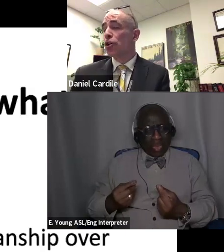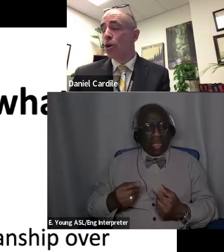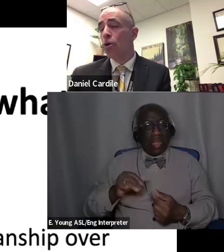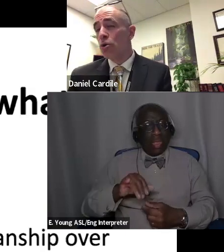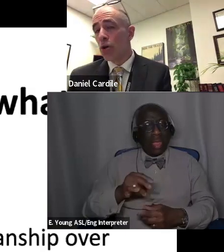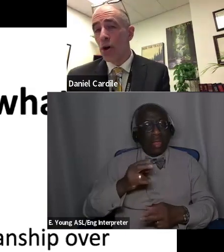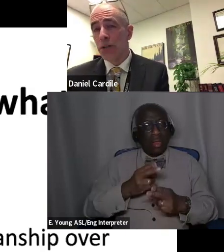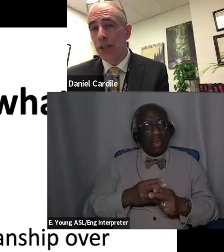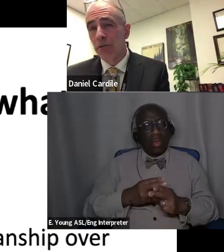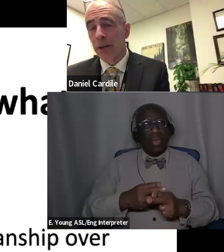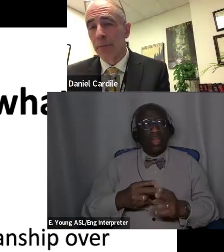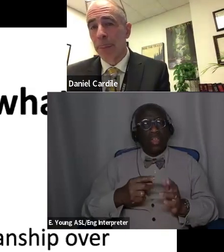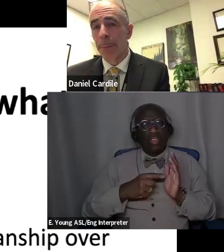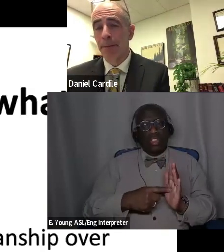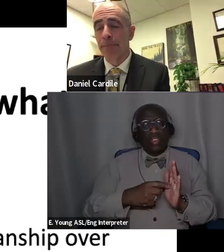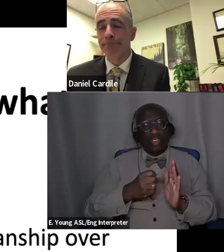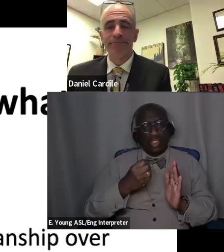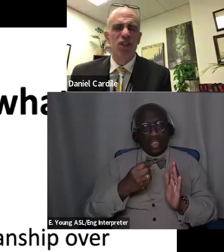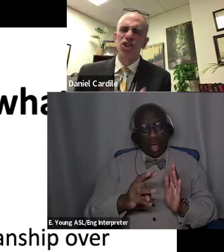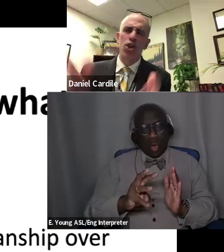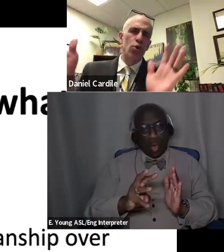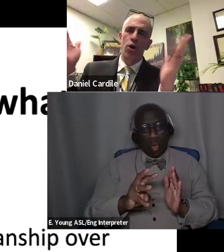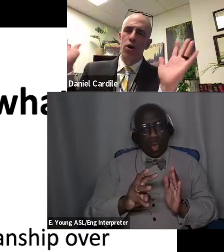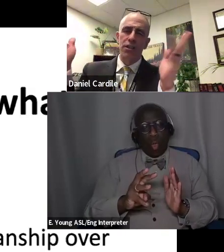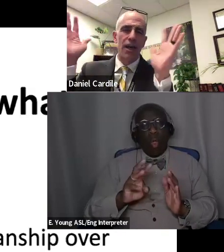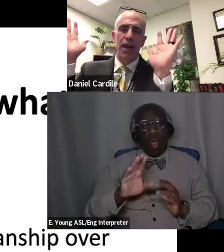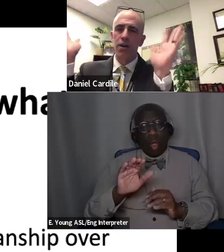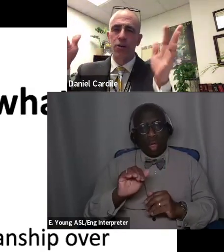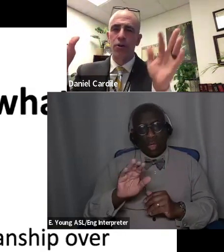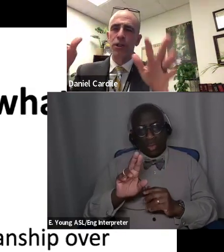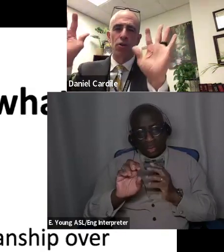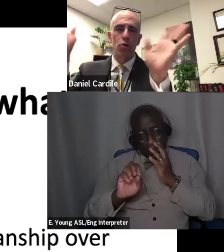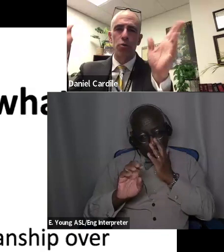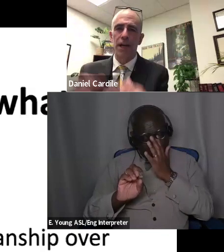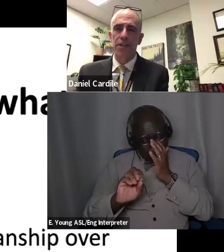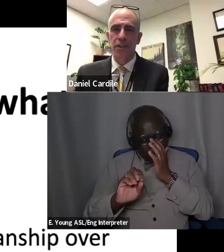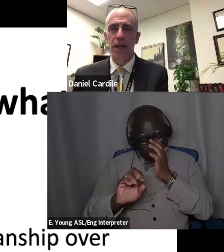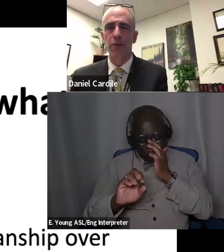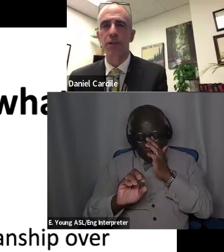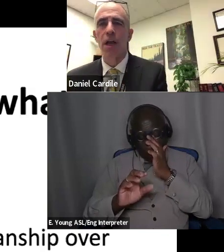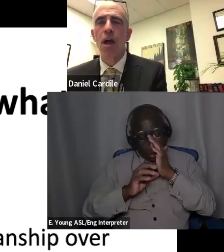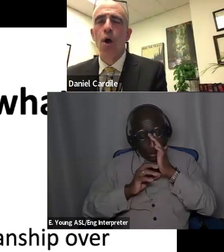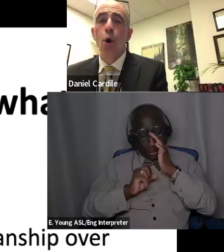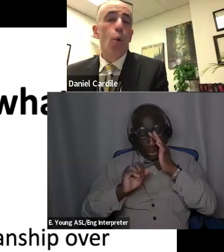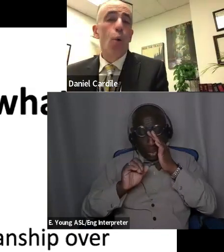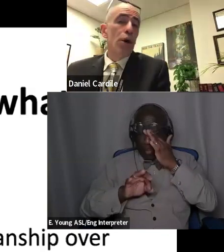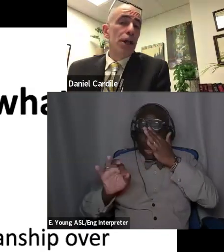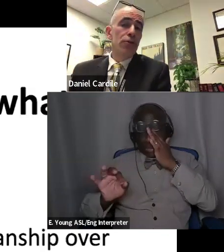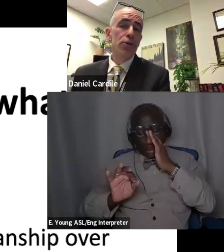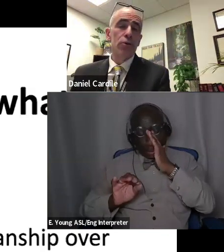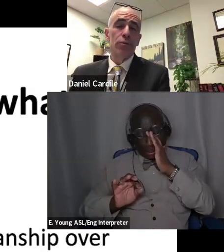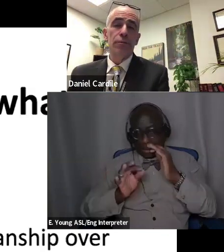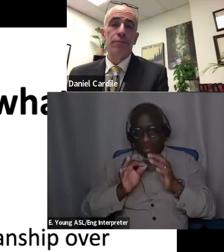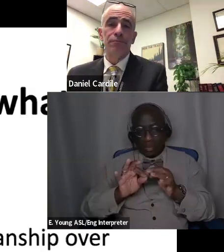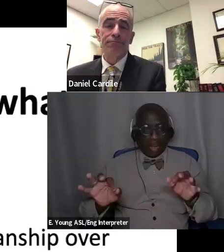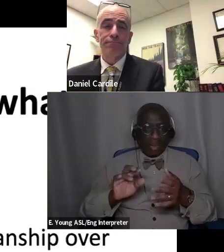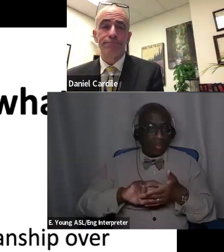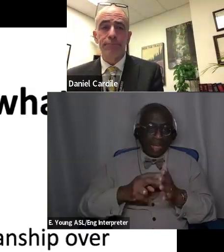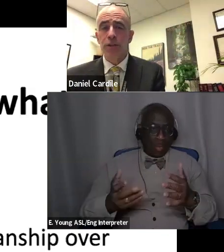a show cause hearing. Show cause, I don't know. It's old-fashioned language. Well, what